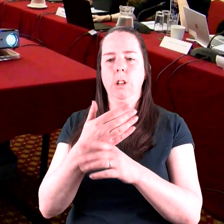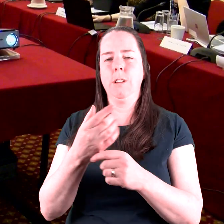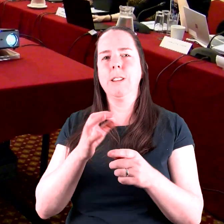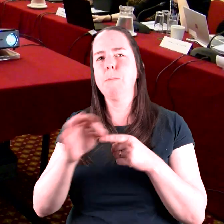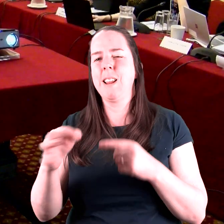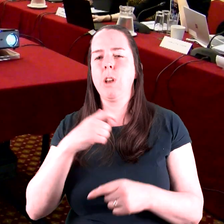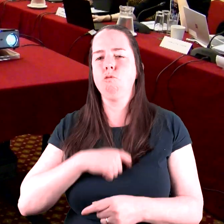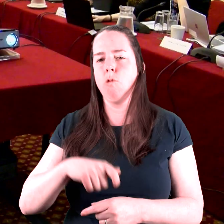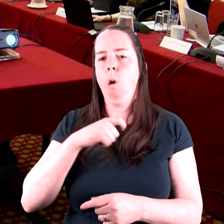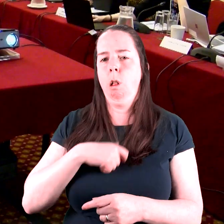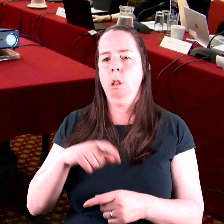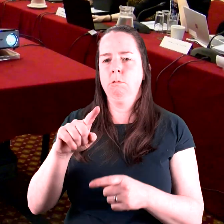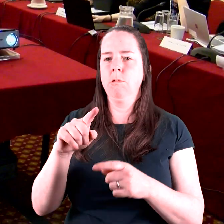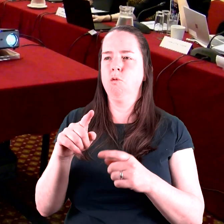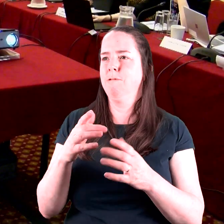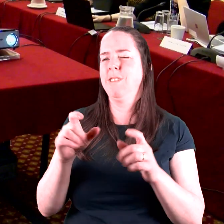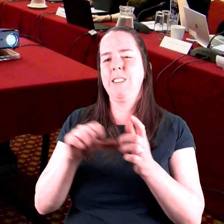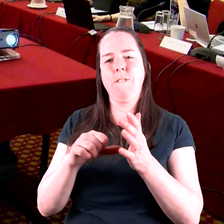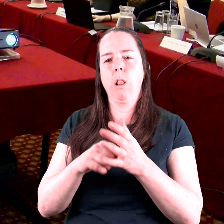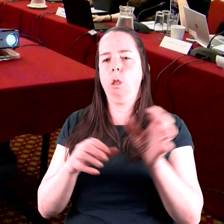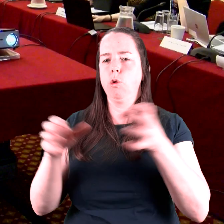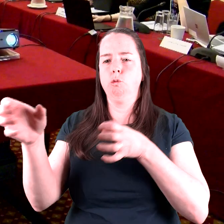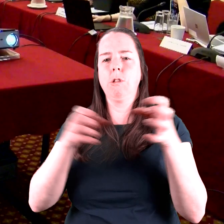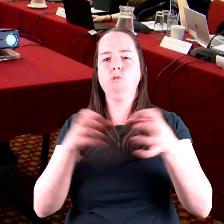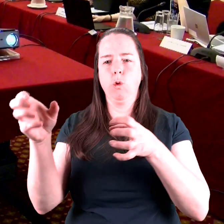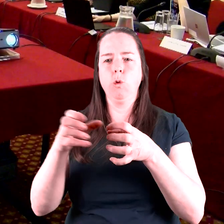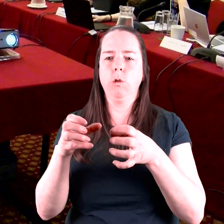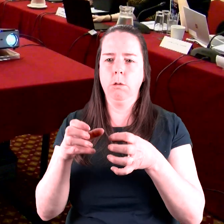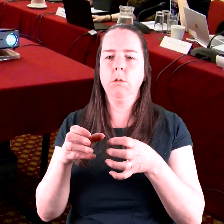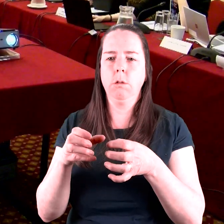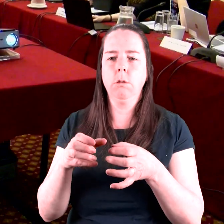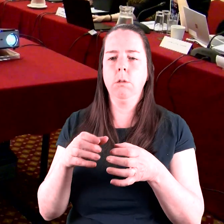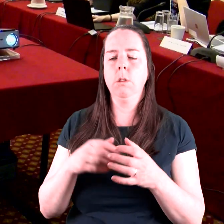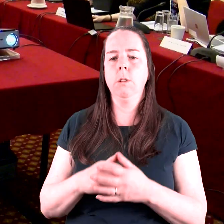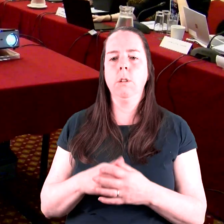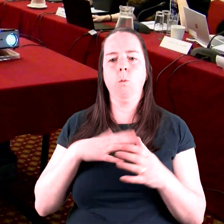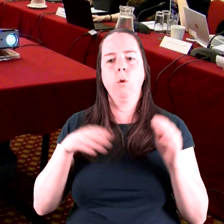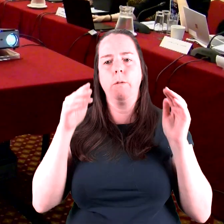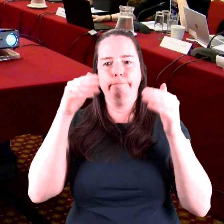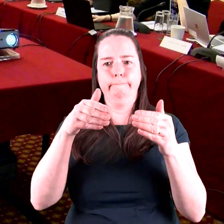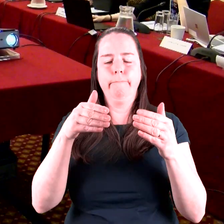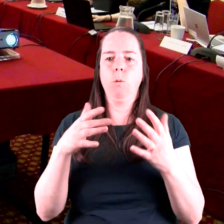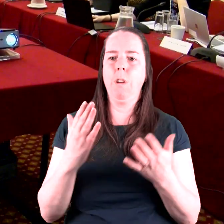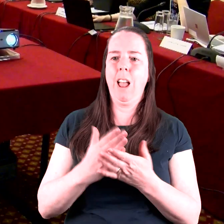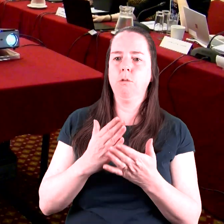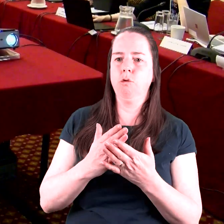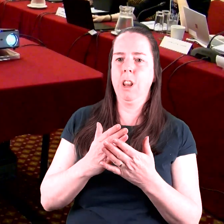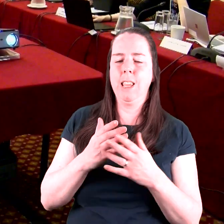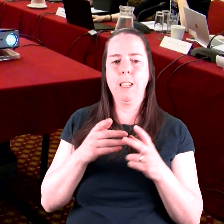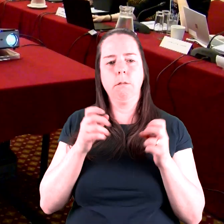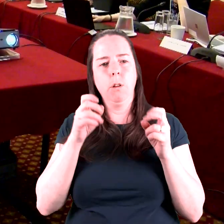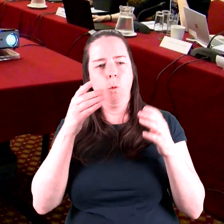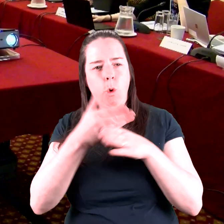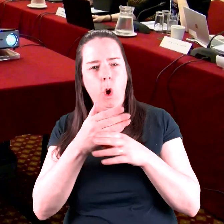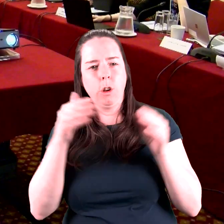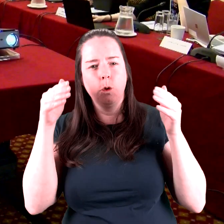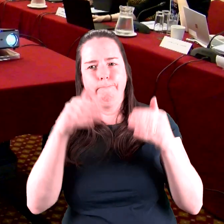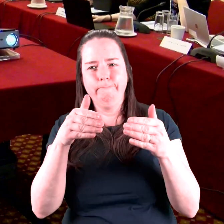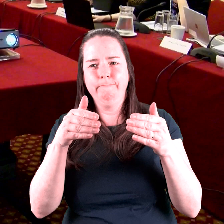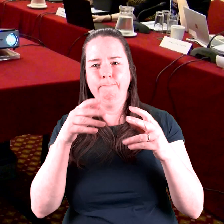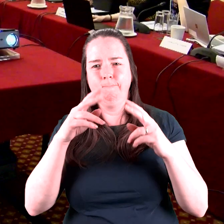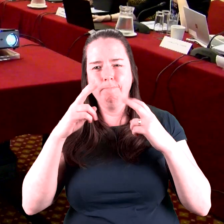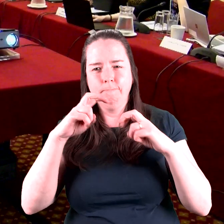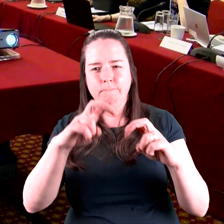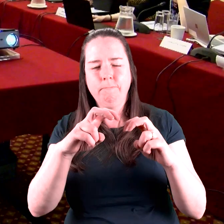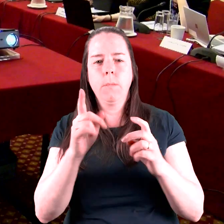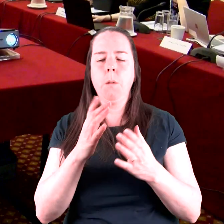action around some specific roles that are proving across health and care to be very difficult to recruit to, where actually system work and system insight